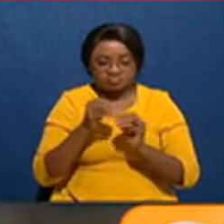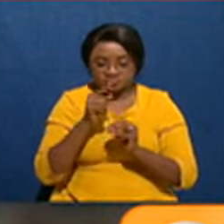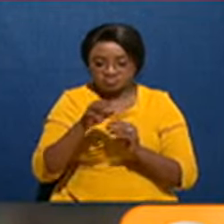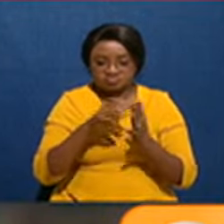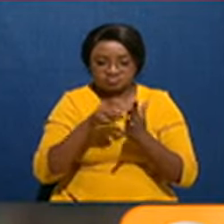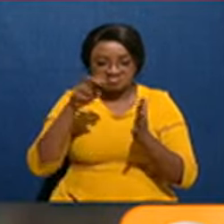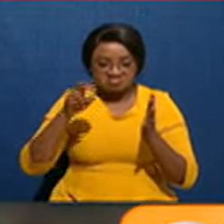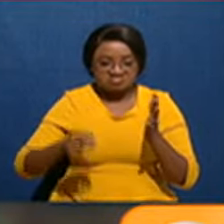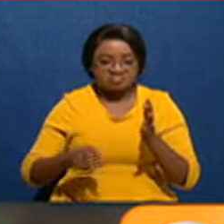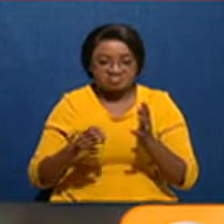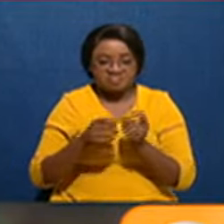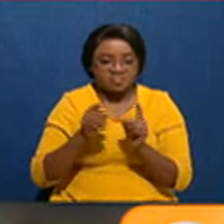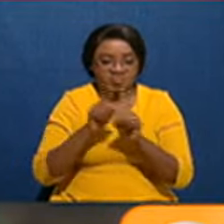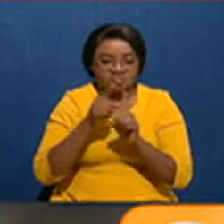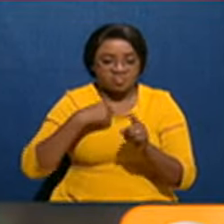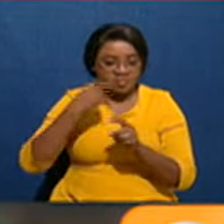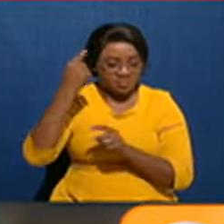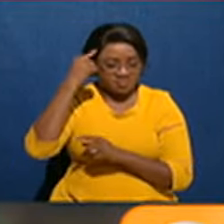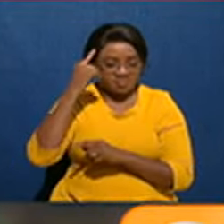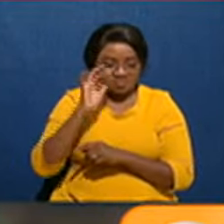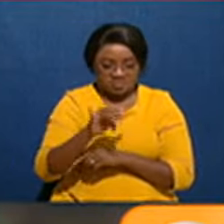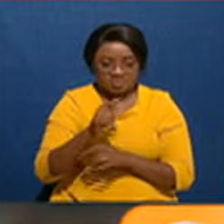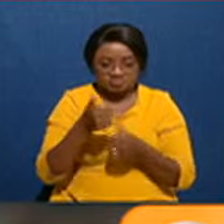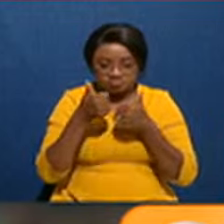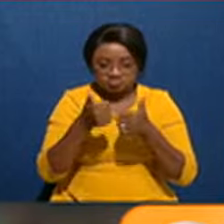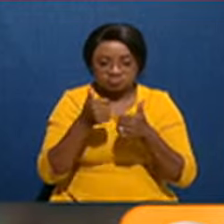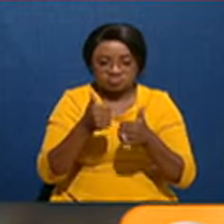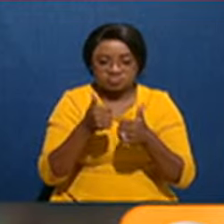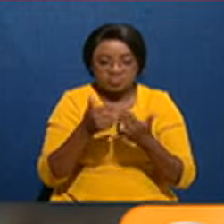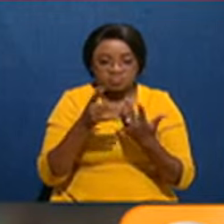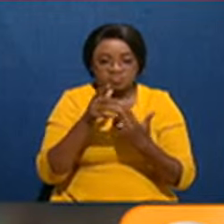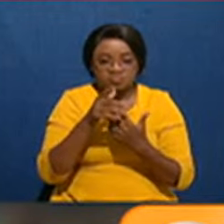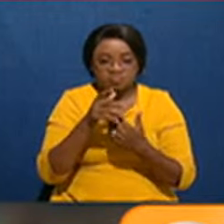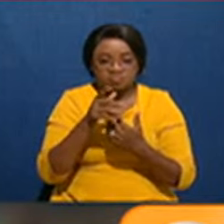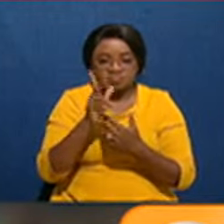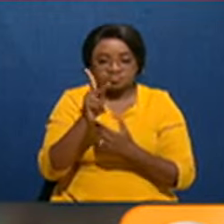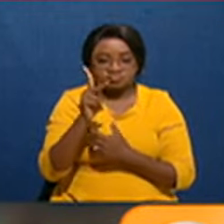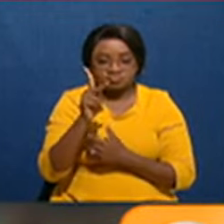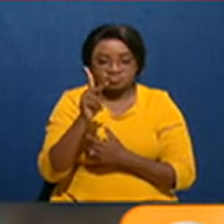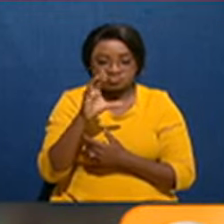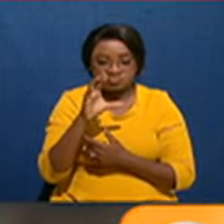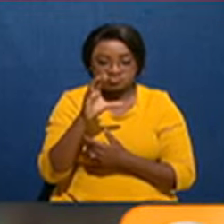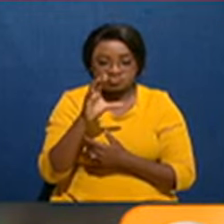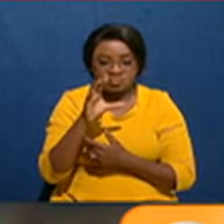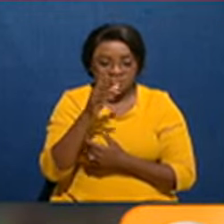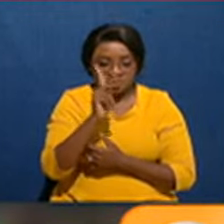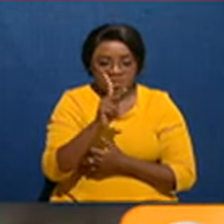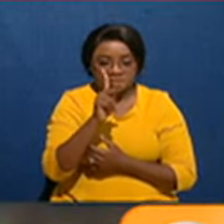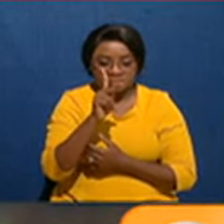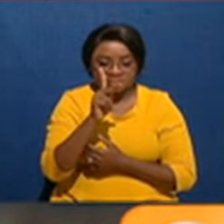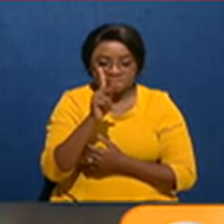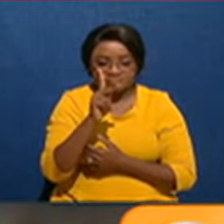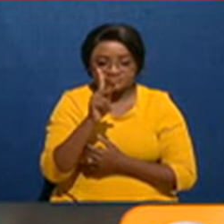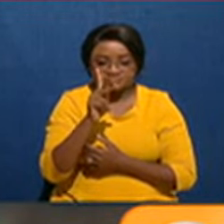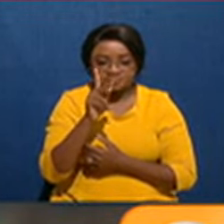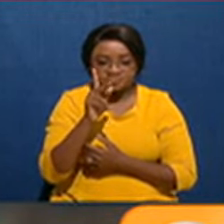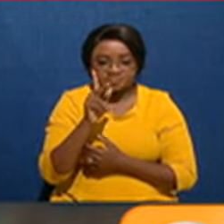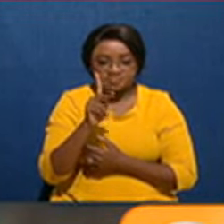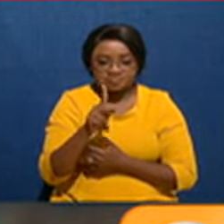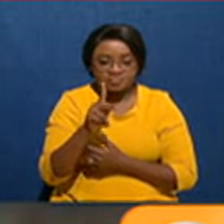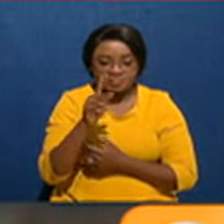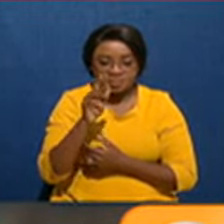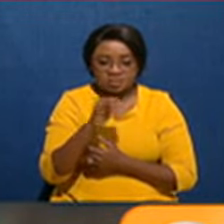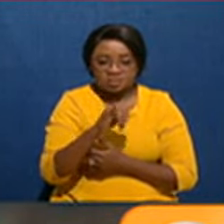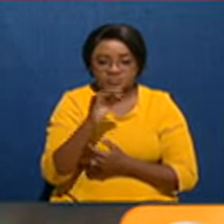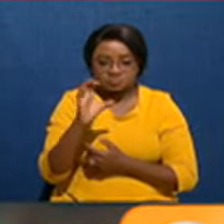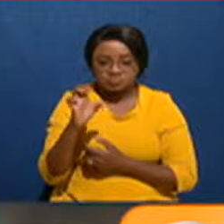think that is something that NCA should take up and be very particular in ensuring that that kind of engagement of engineers